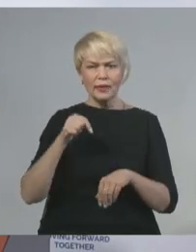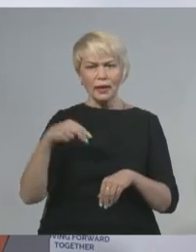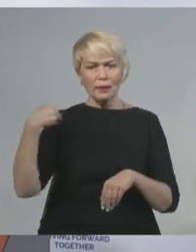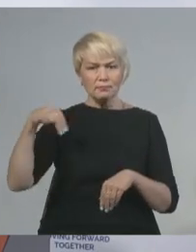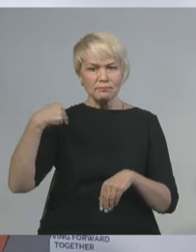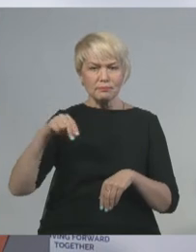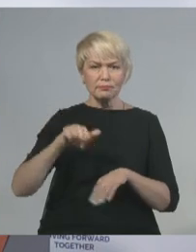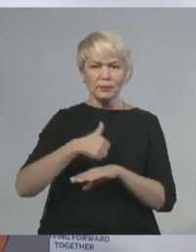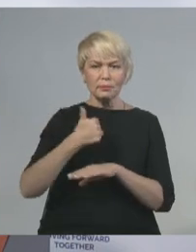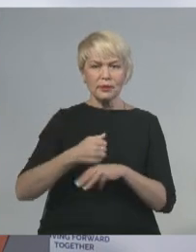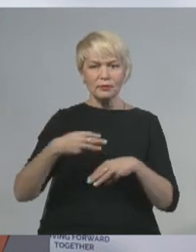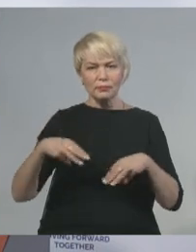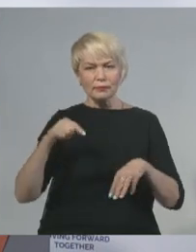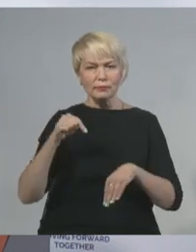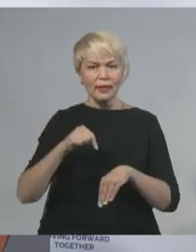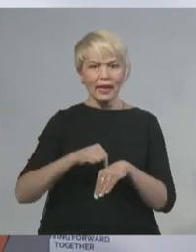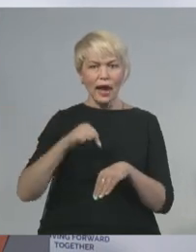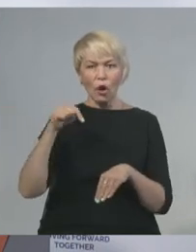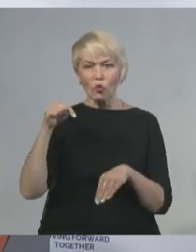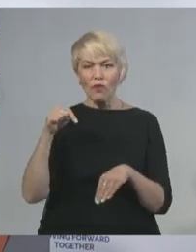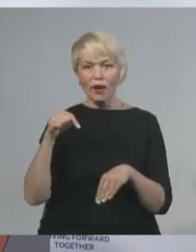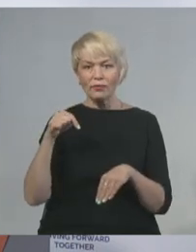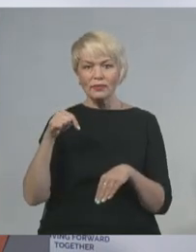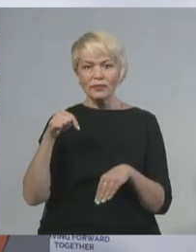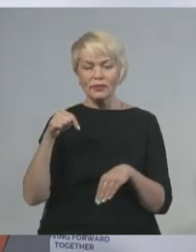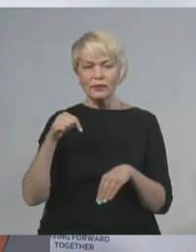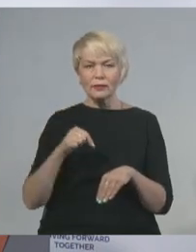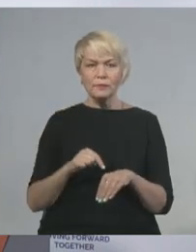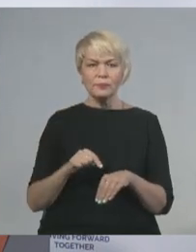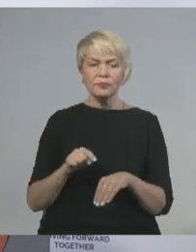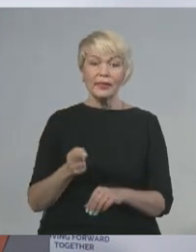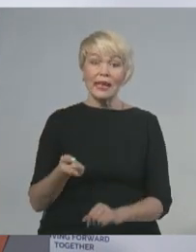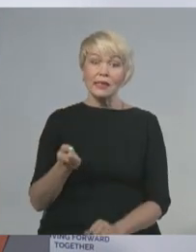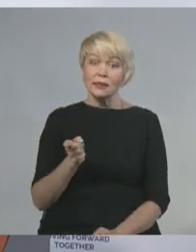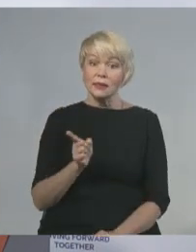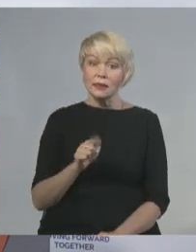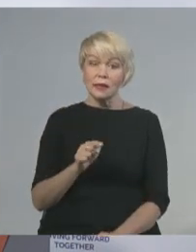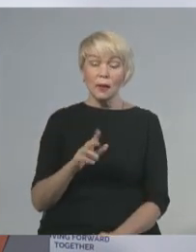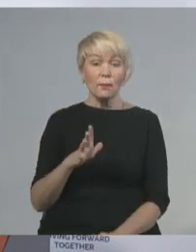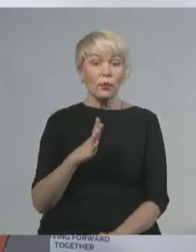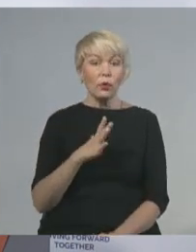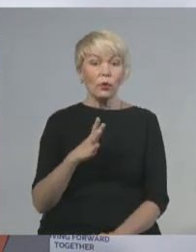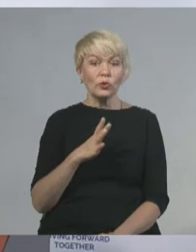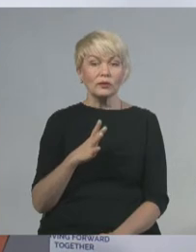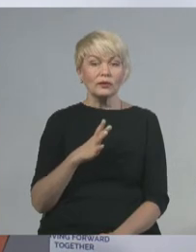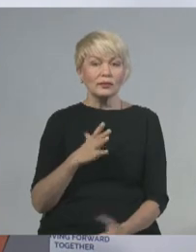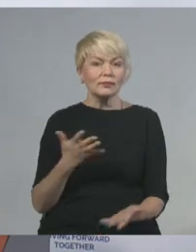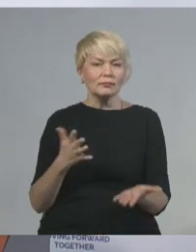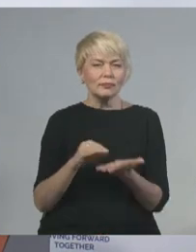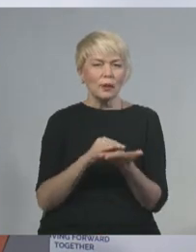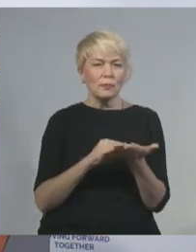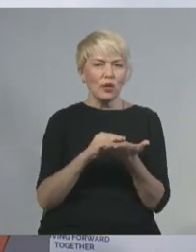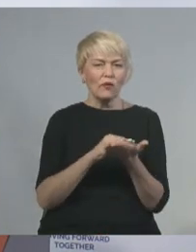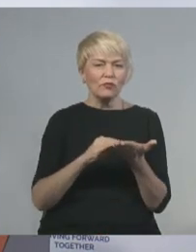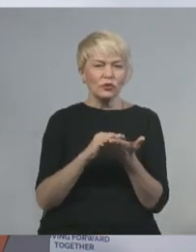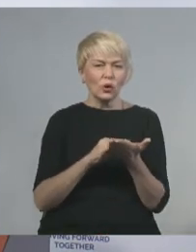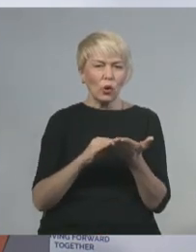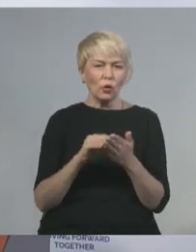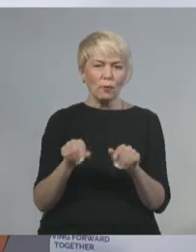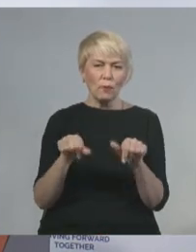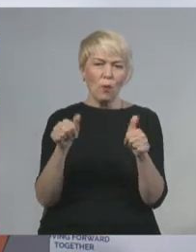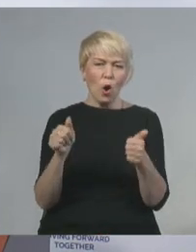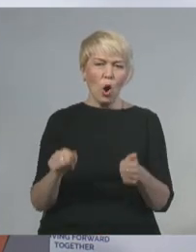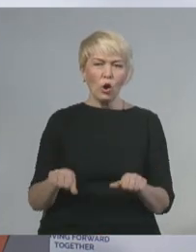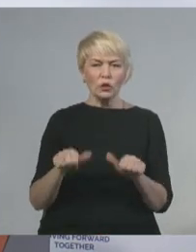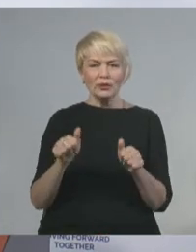reacting what the kind of repeating the uh models of other some other populists you know in the world